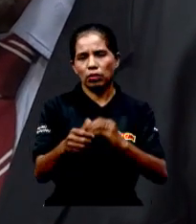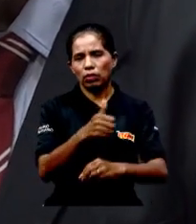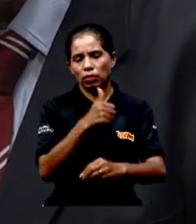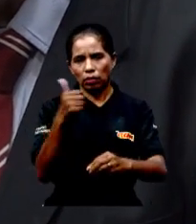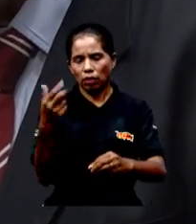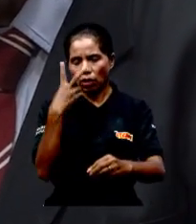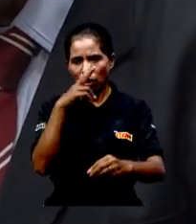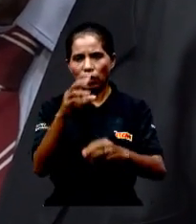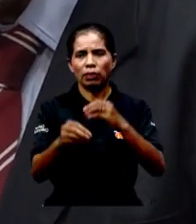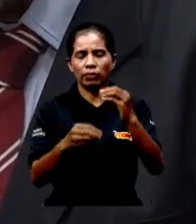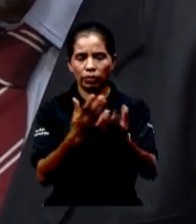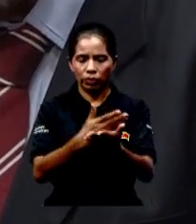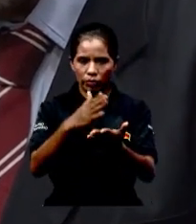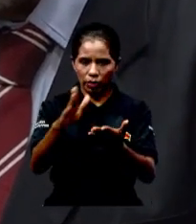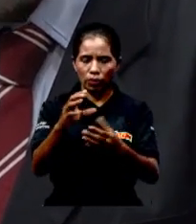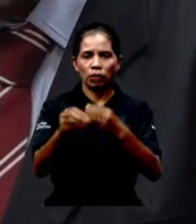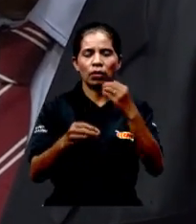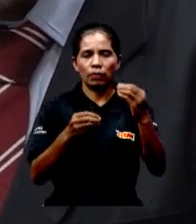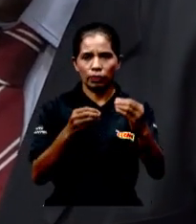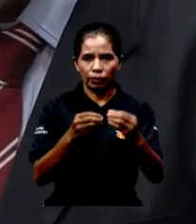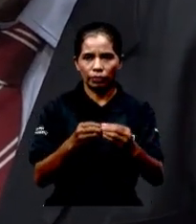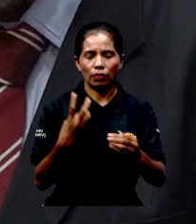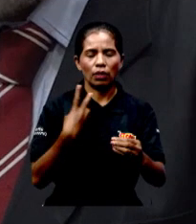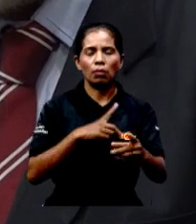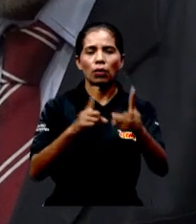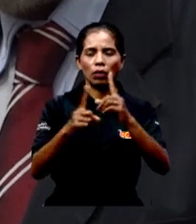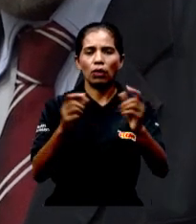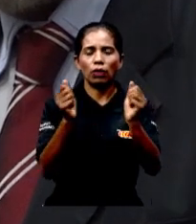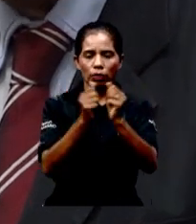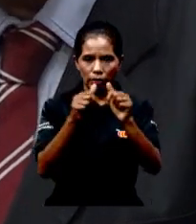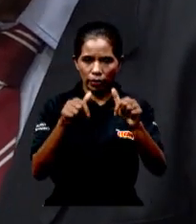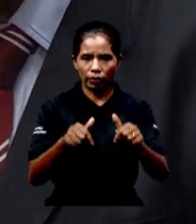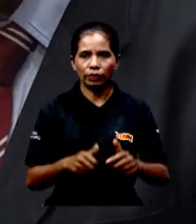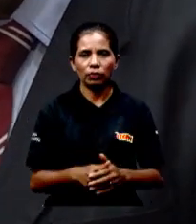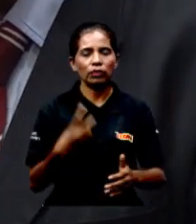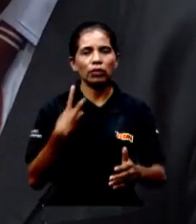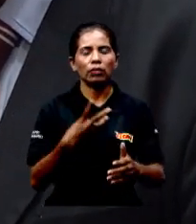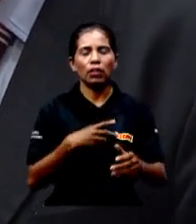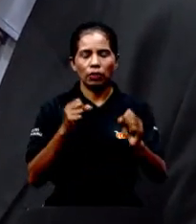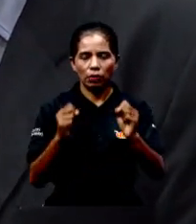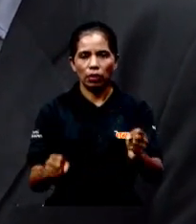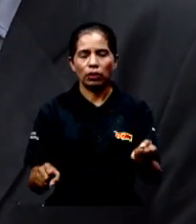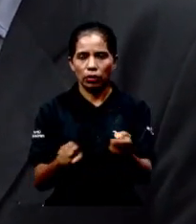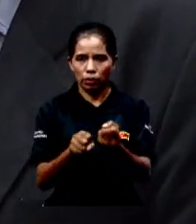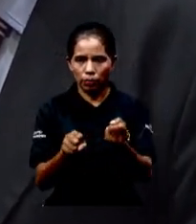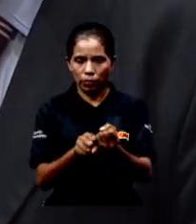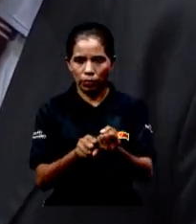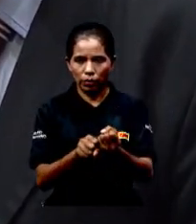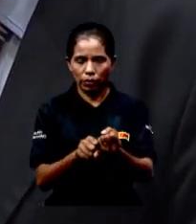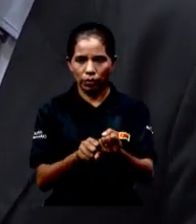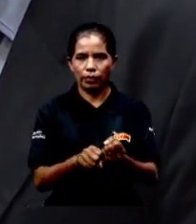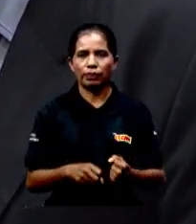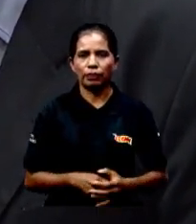them, share our expertise with them. We talked about it, that we would like to form food security.